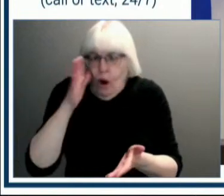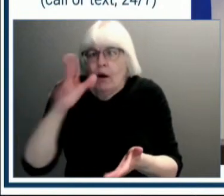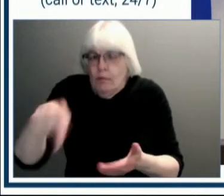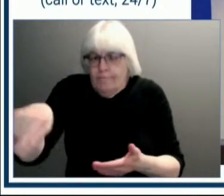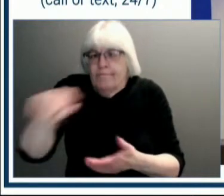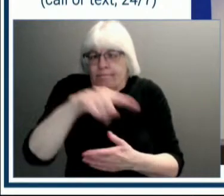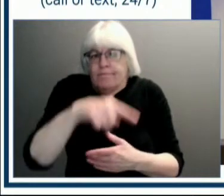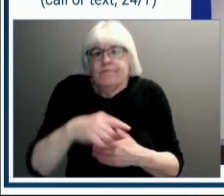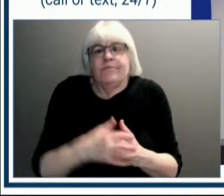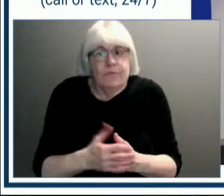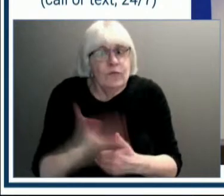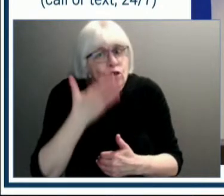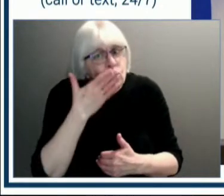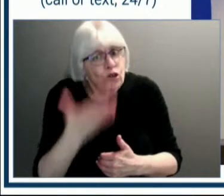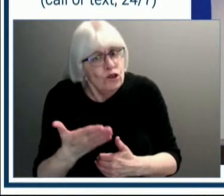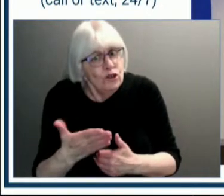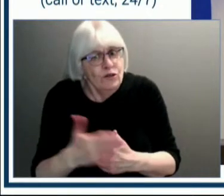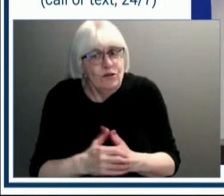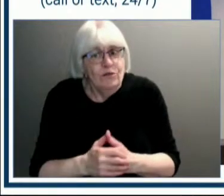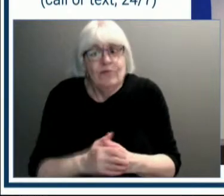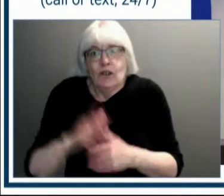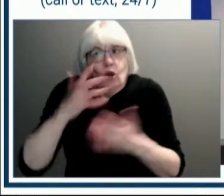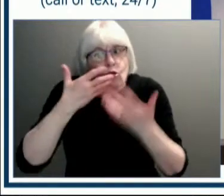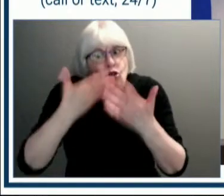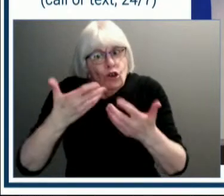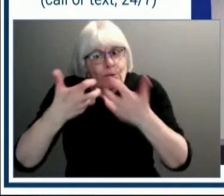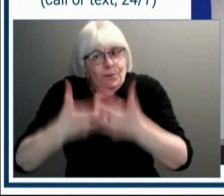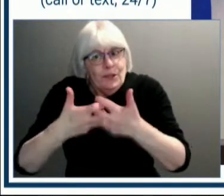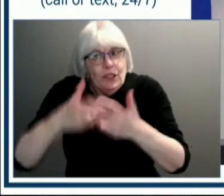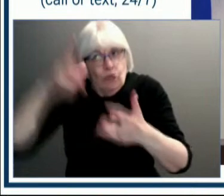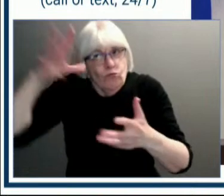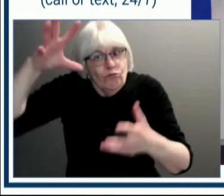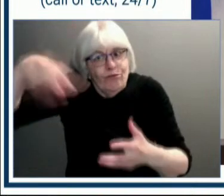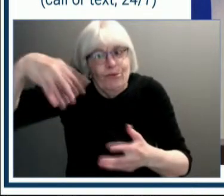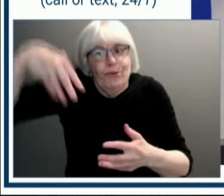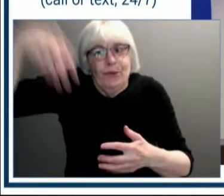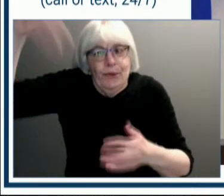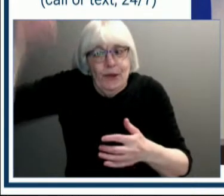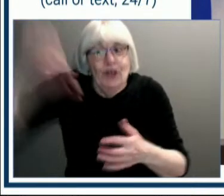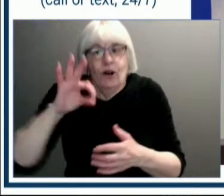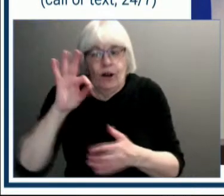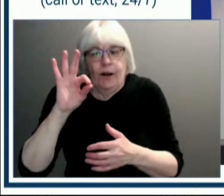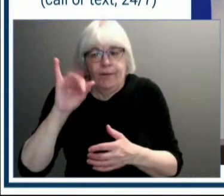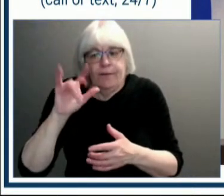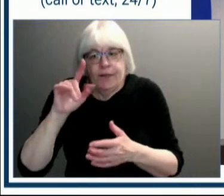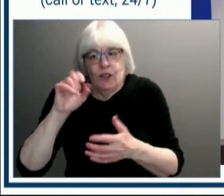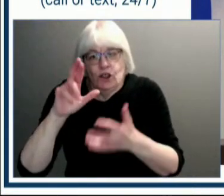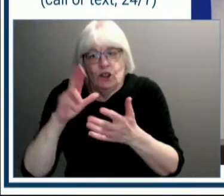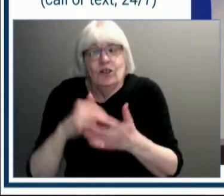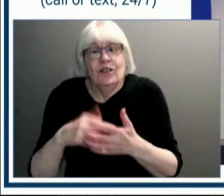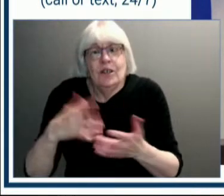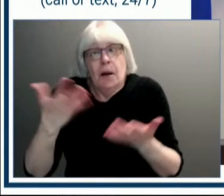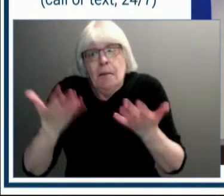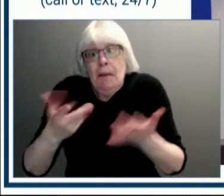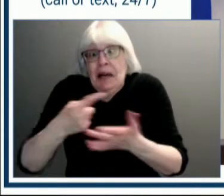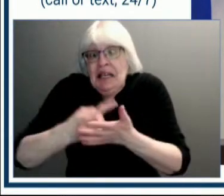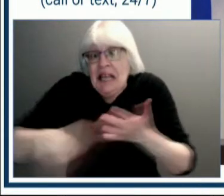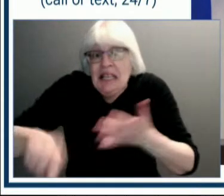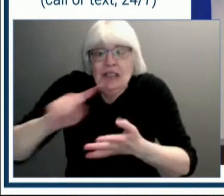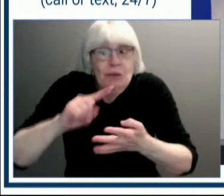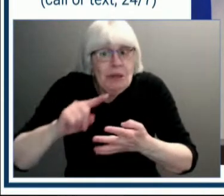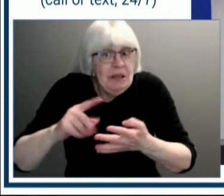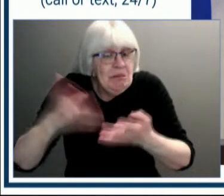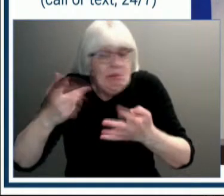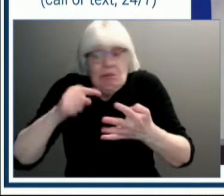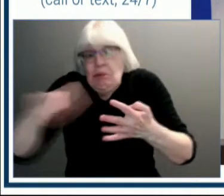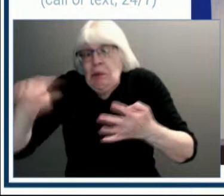filter system in them by the end of next week. But it's the supply chain. There's a lot of factors that